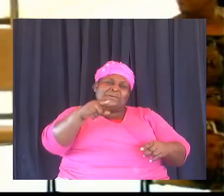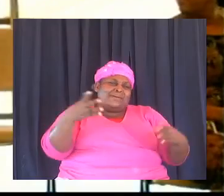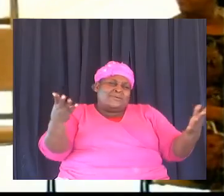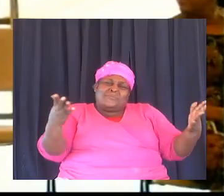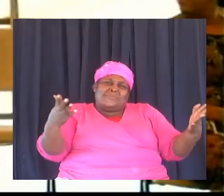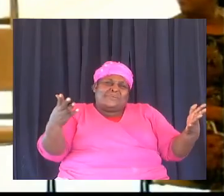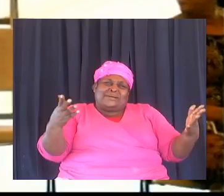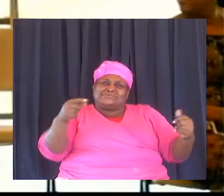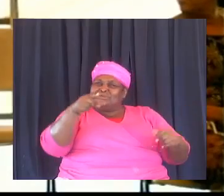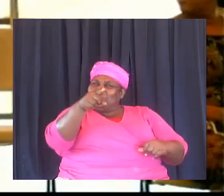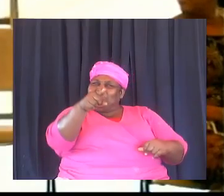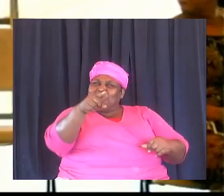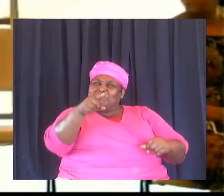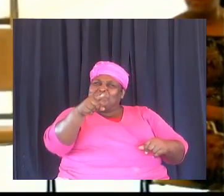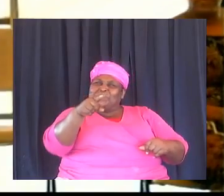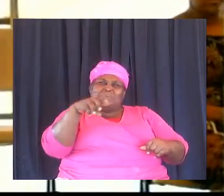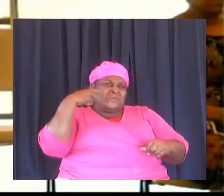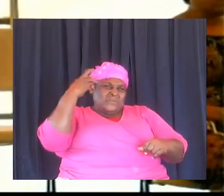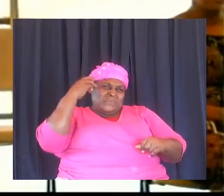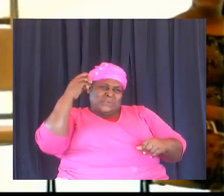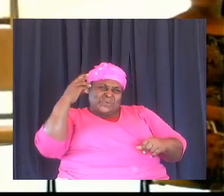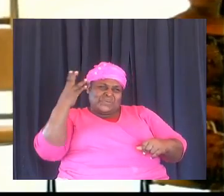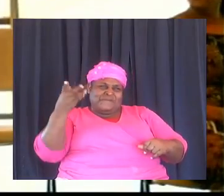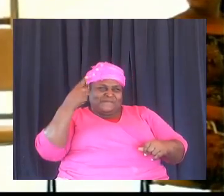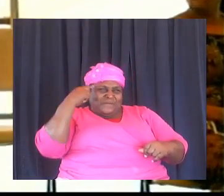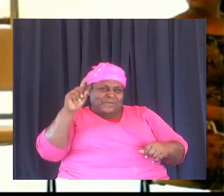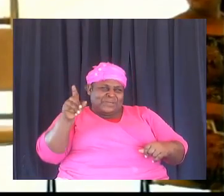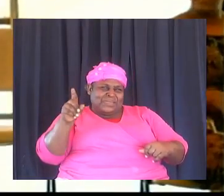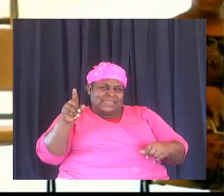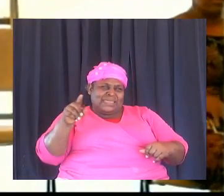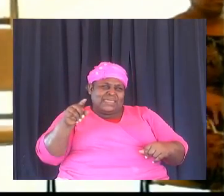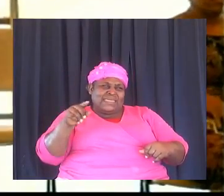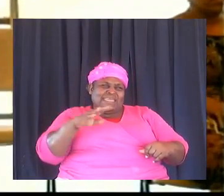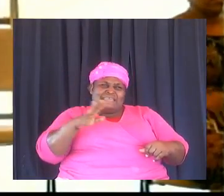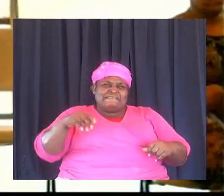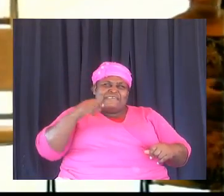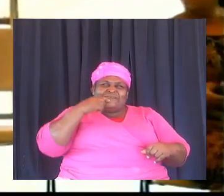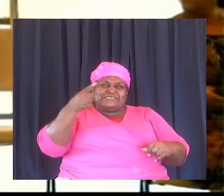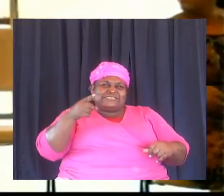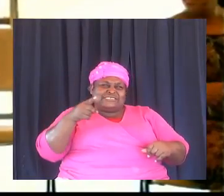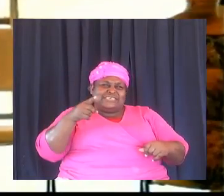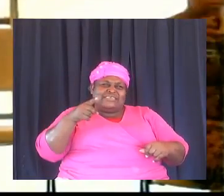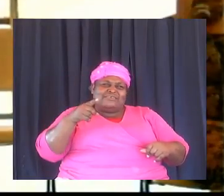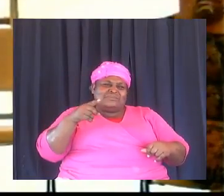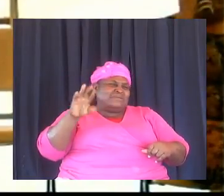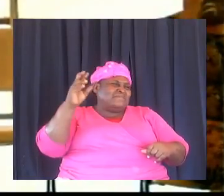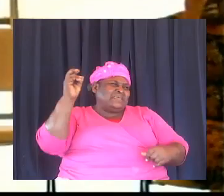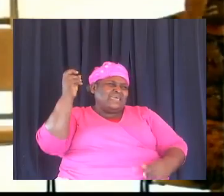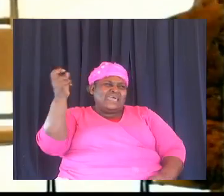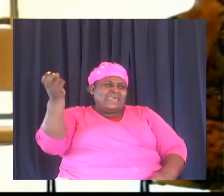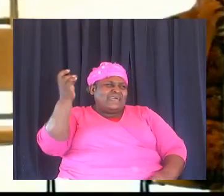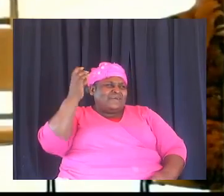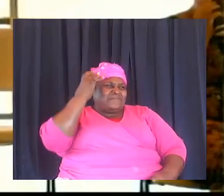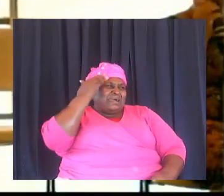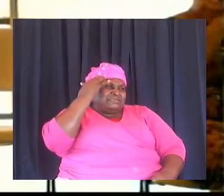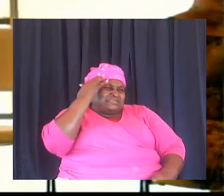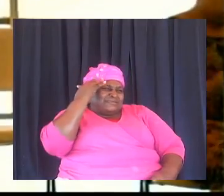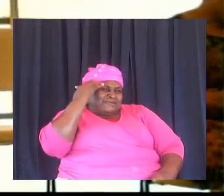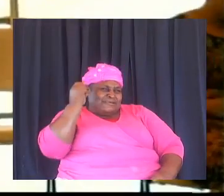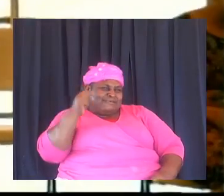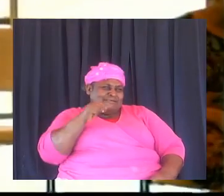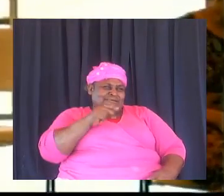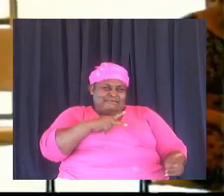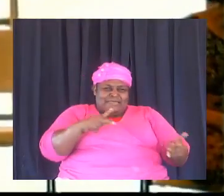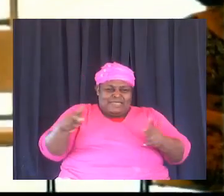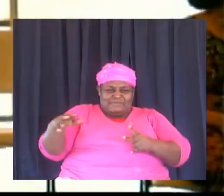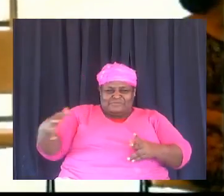you are to worry about? Didn't say that you mustn't have concern. Didn't say that you mustn't, you know, put